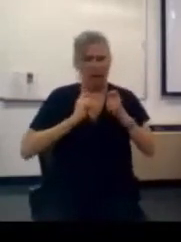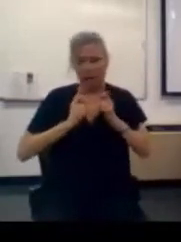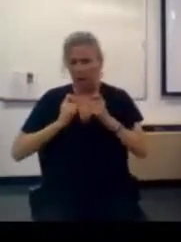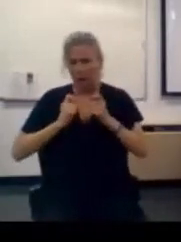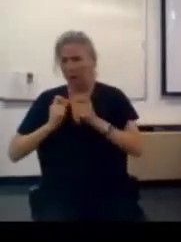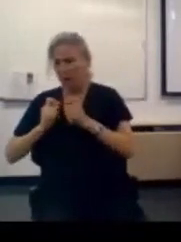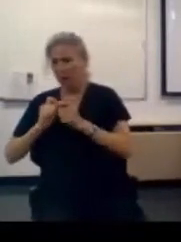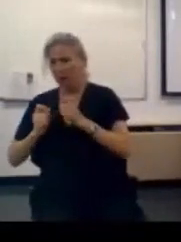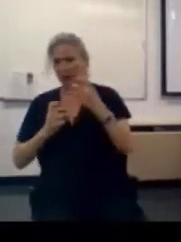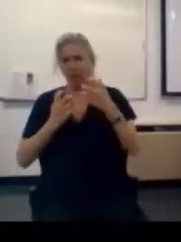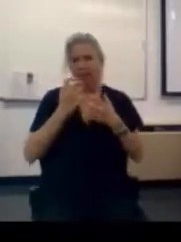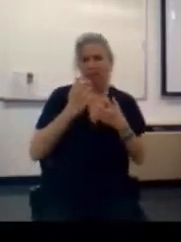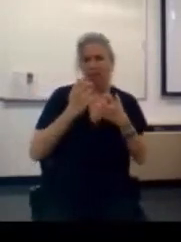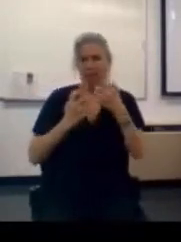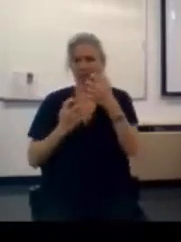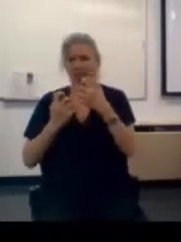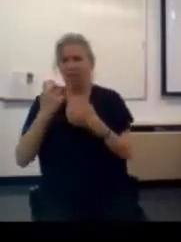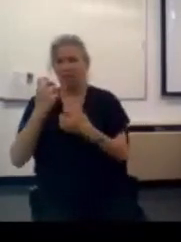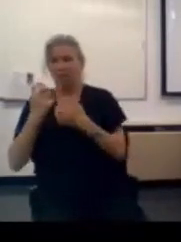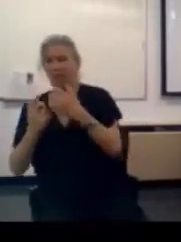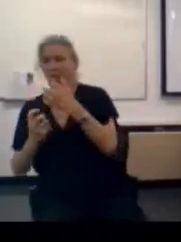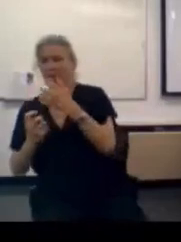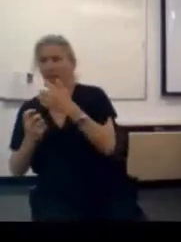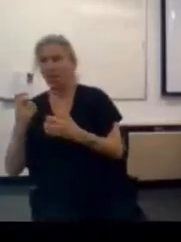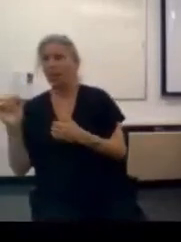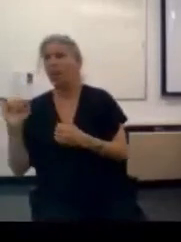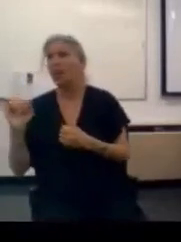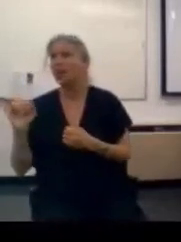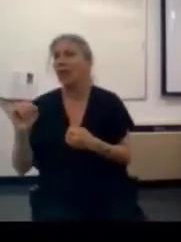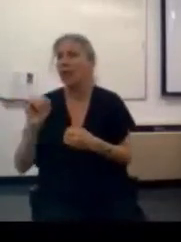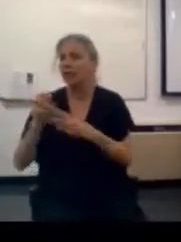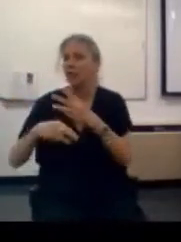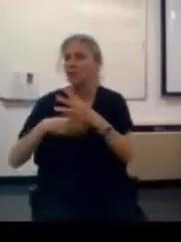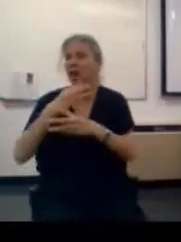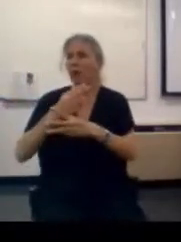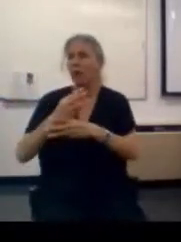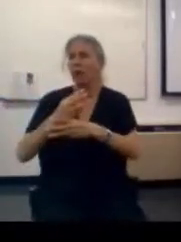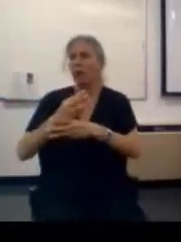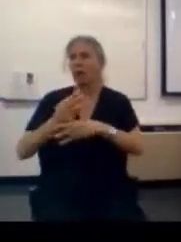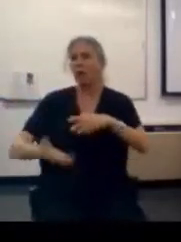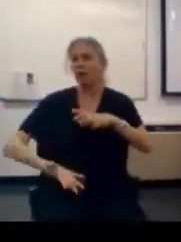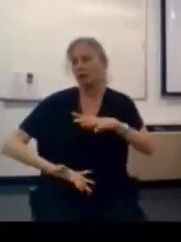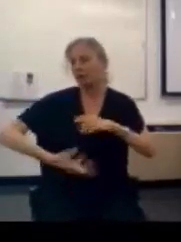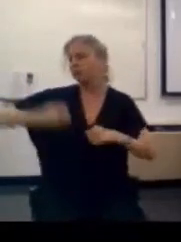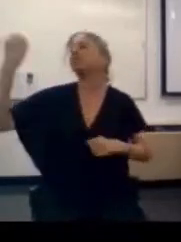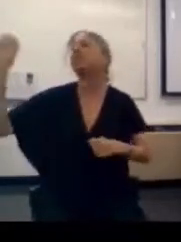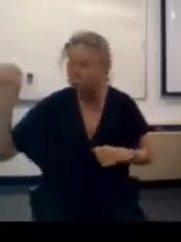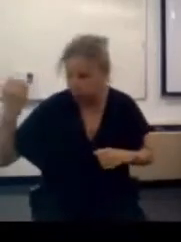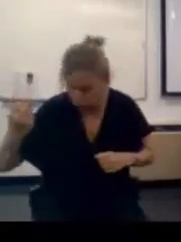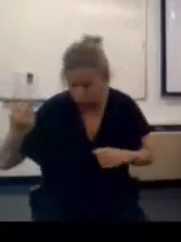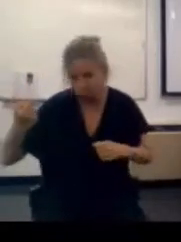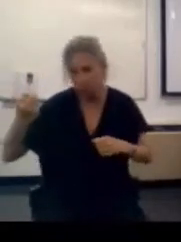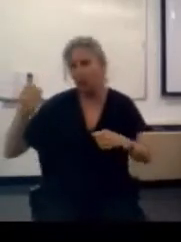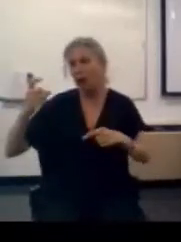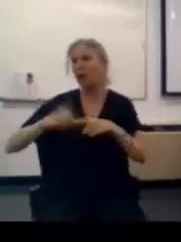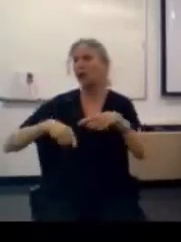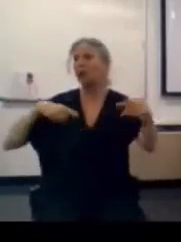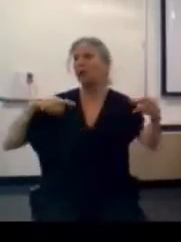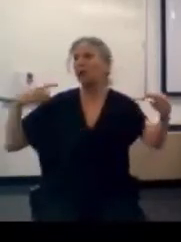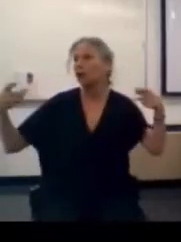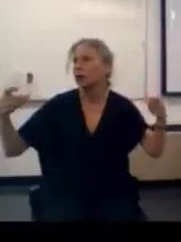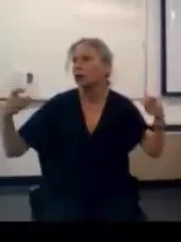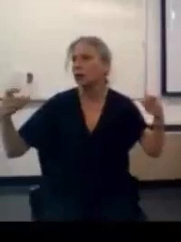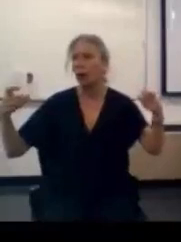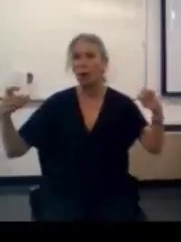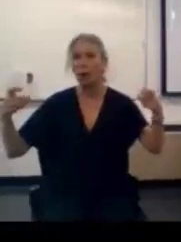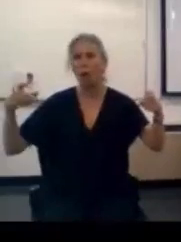different dynamics, mm-hmm. always feeling that the earth under me, the floor under me was unsteady, that I